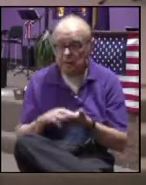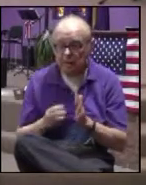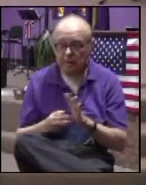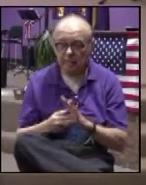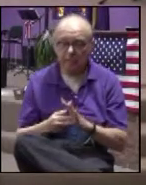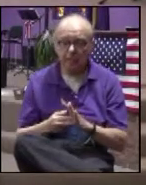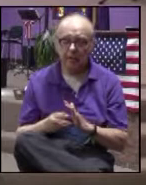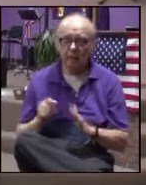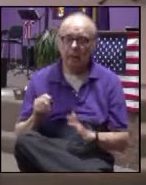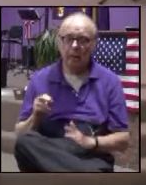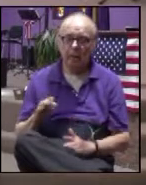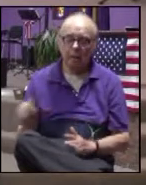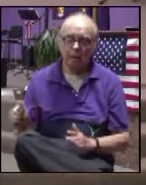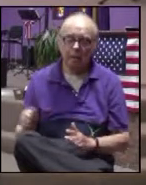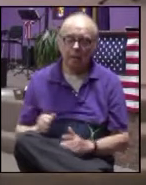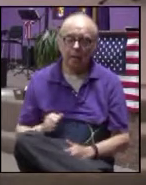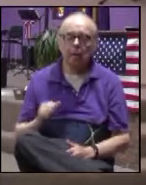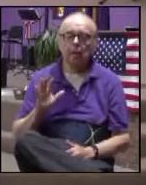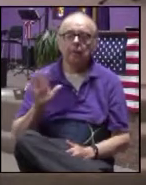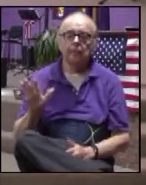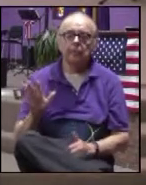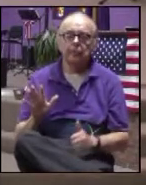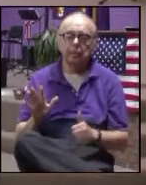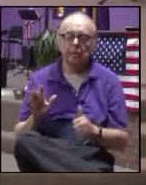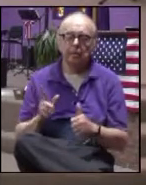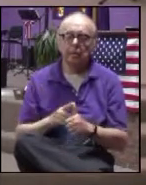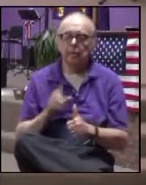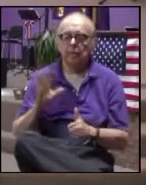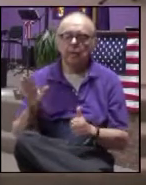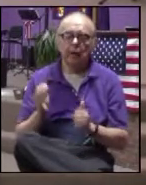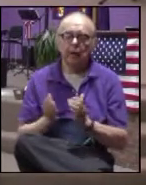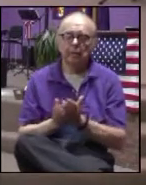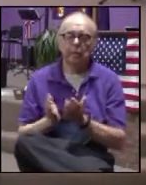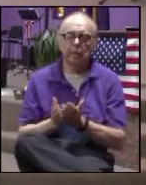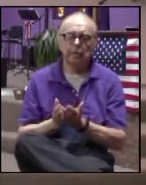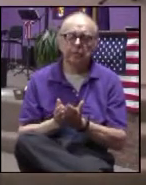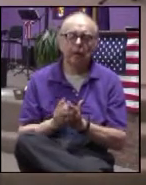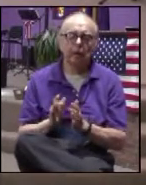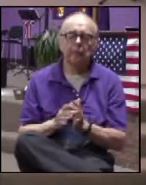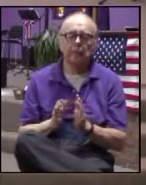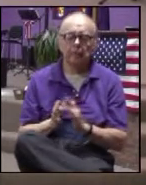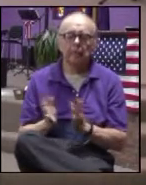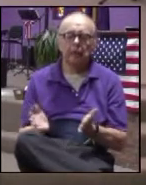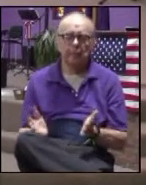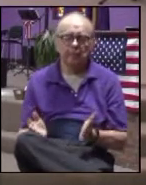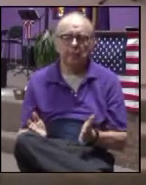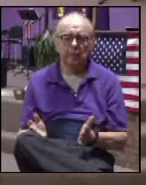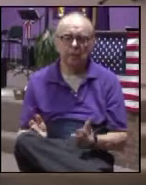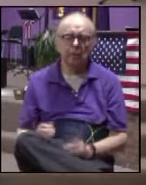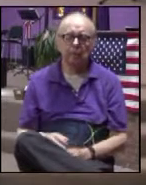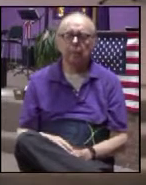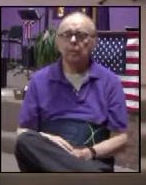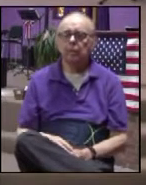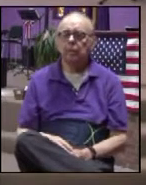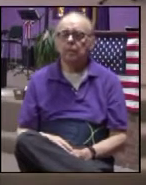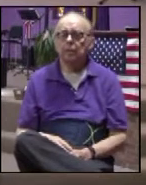The Torah is the first 5 books of the Bible: Genesis, Exodus, Leviticus, Numbers, and